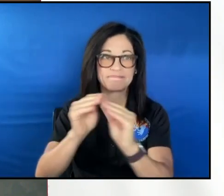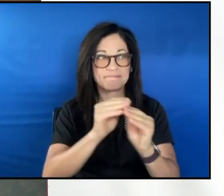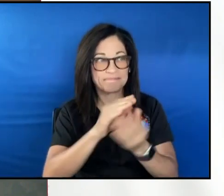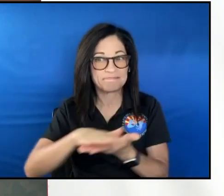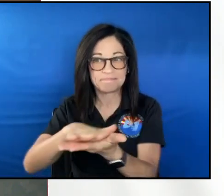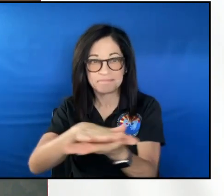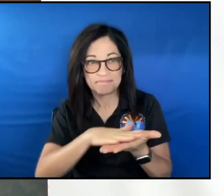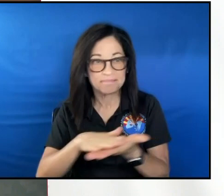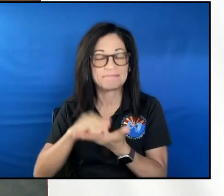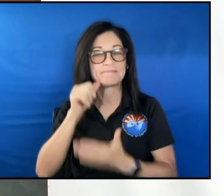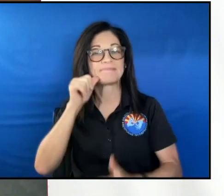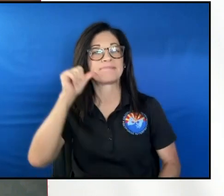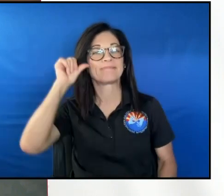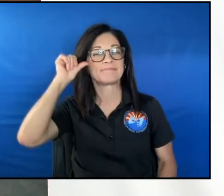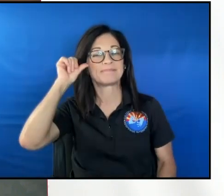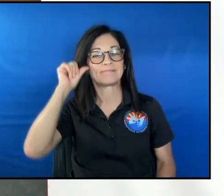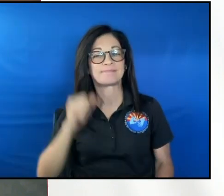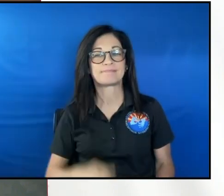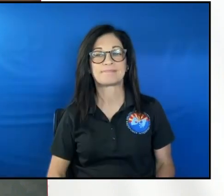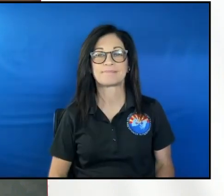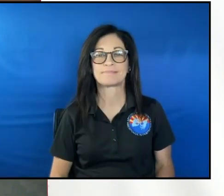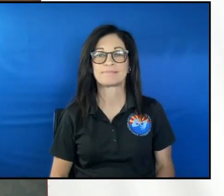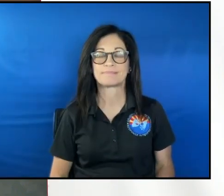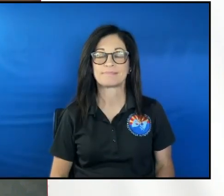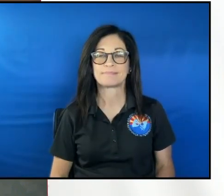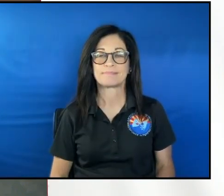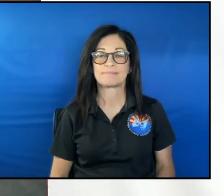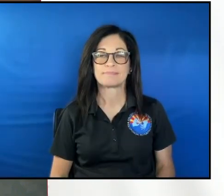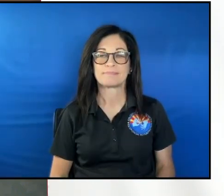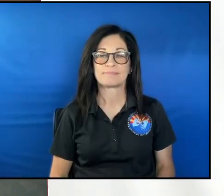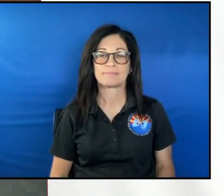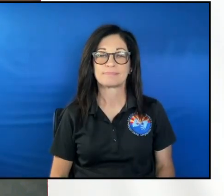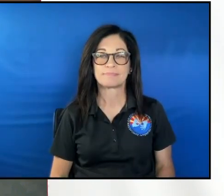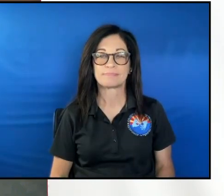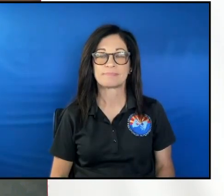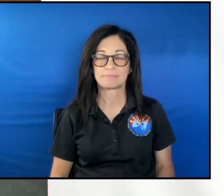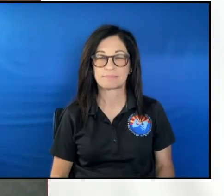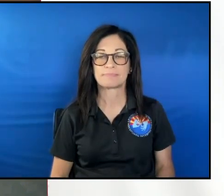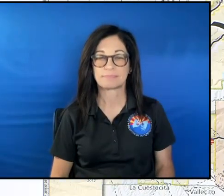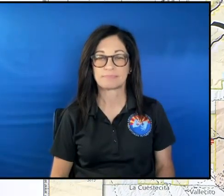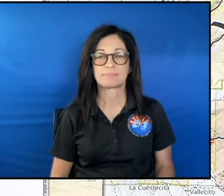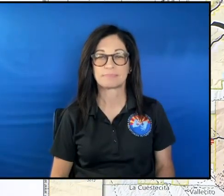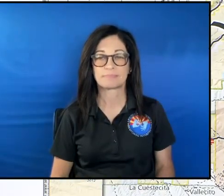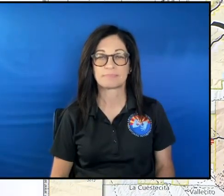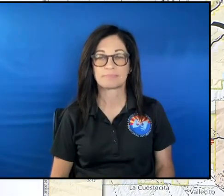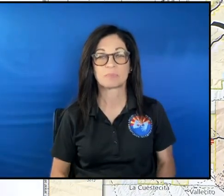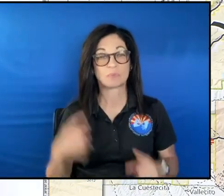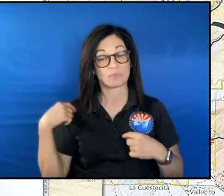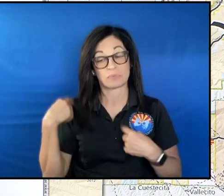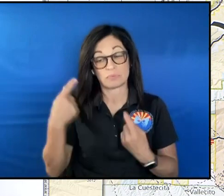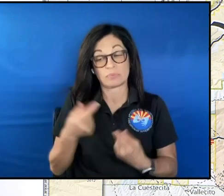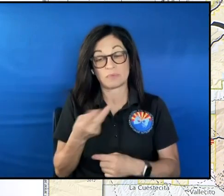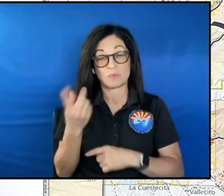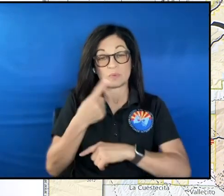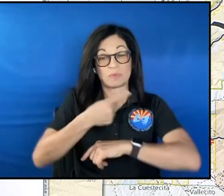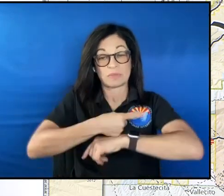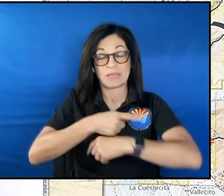yesterday. And, you know, the division the last couple days did quite a bit of work in Martinez